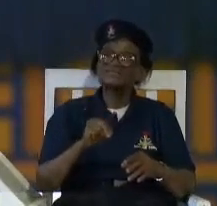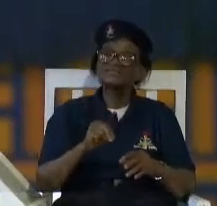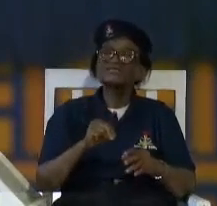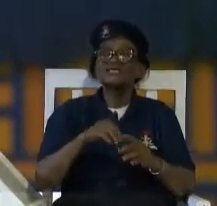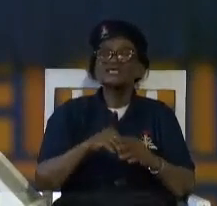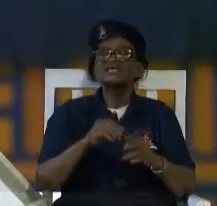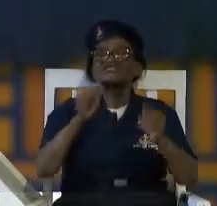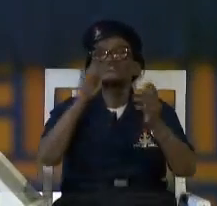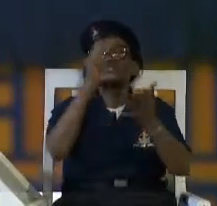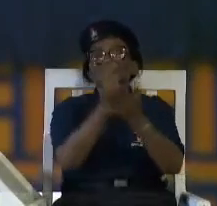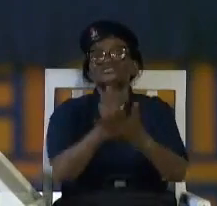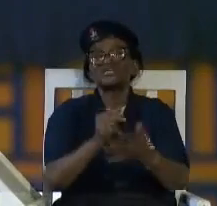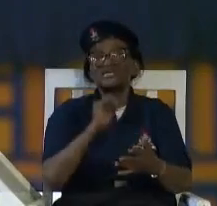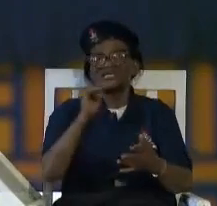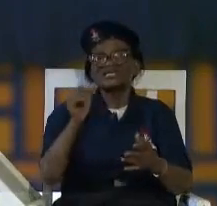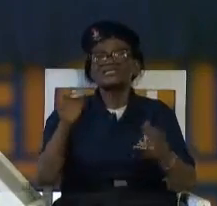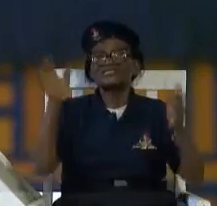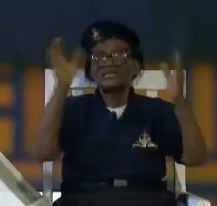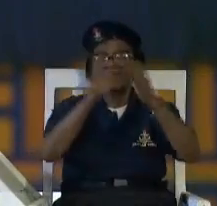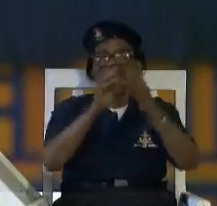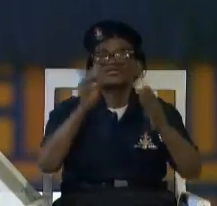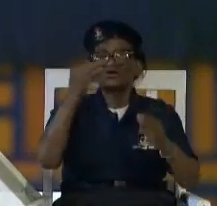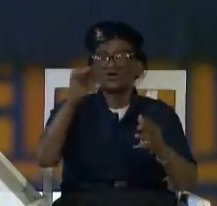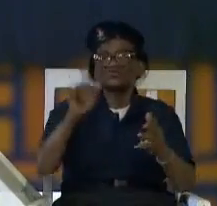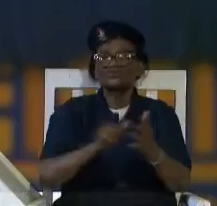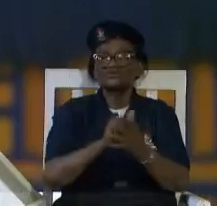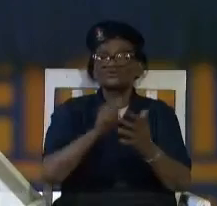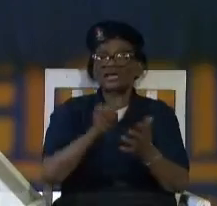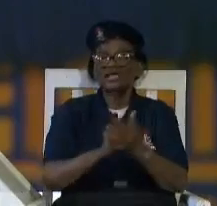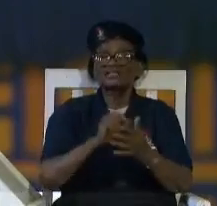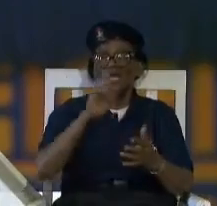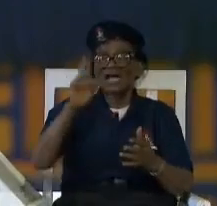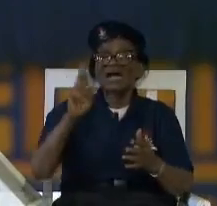It's a gathering of those who are already on the way.